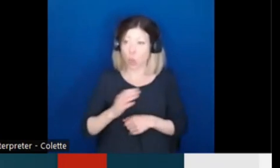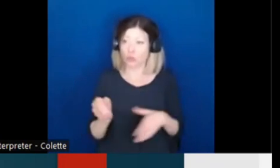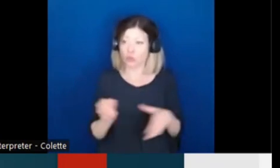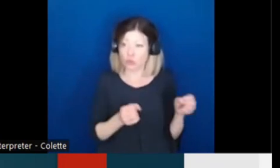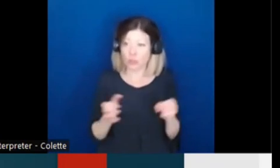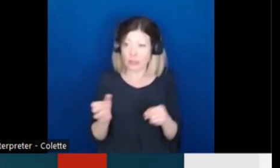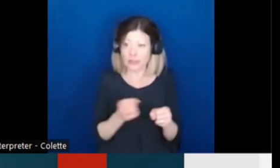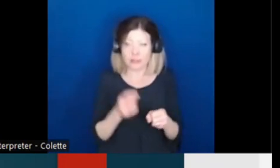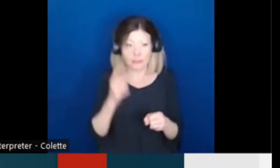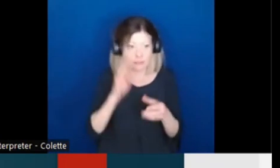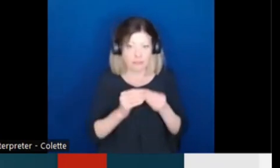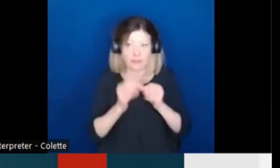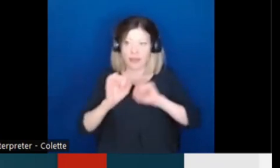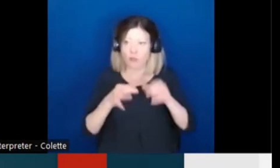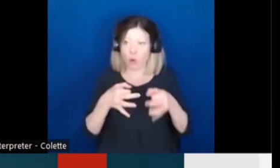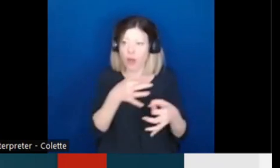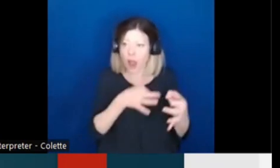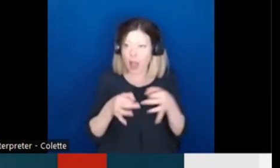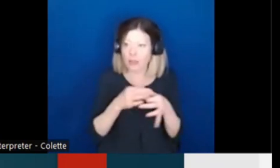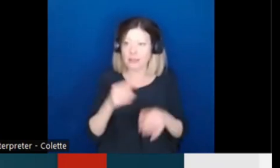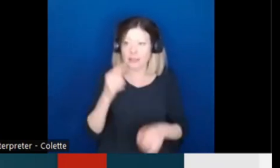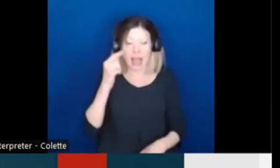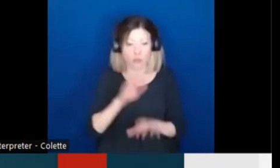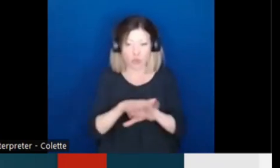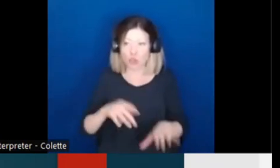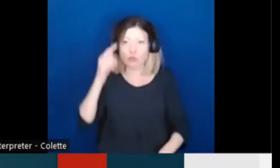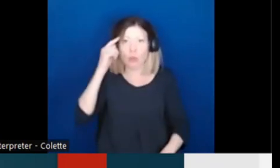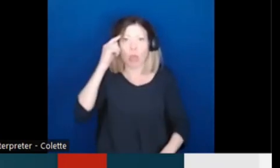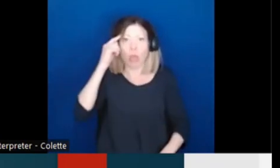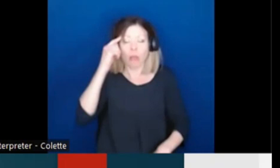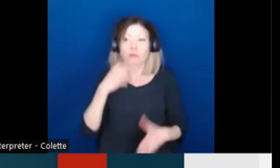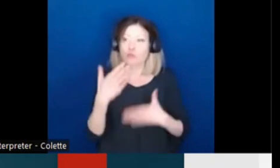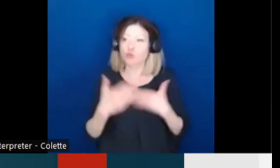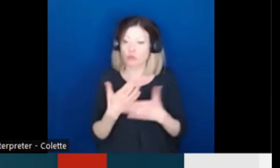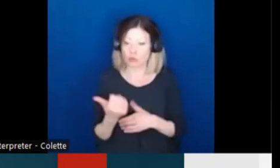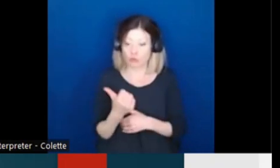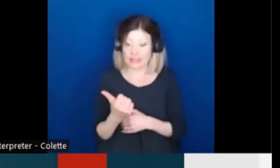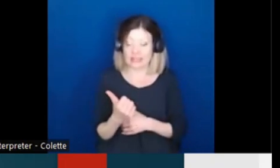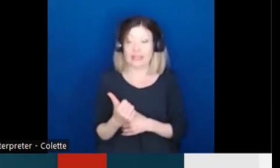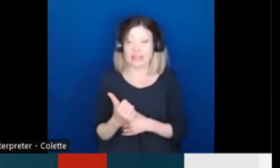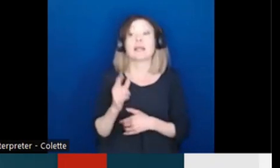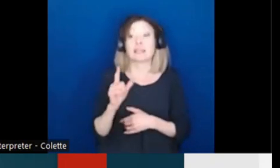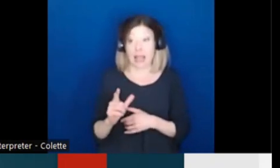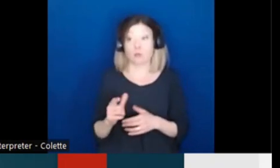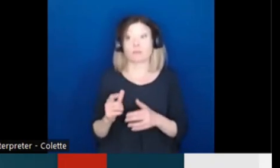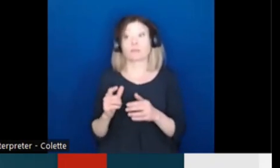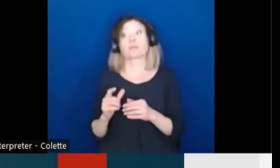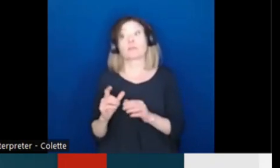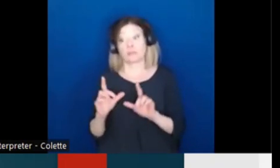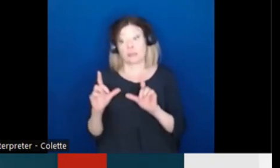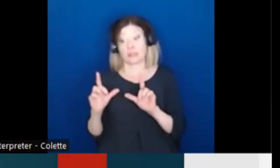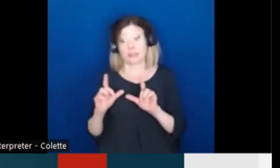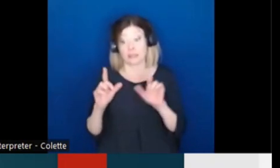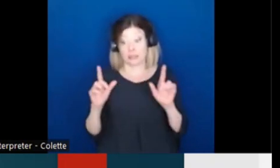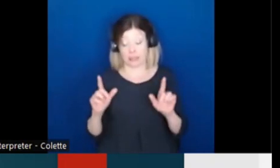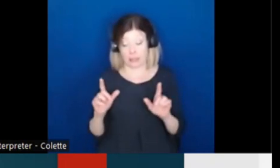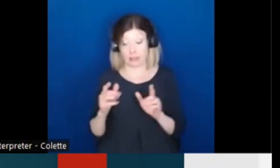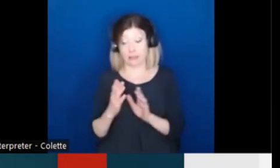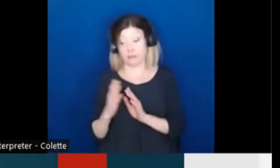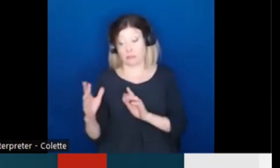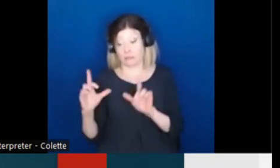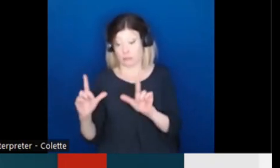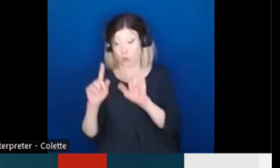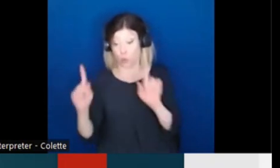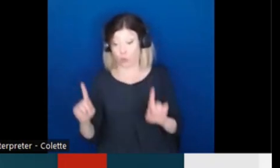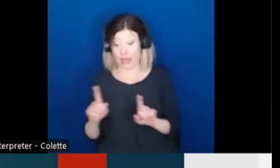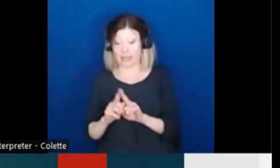bottom right-hand corner is a map that's owned by the British Library. We'd love to have it, but we don't. And it looks like it's